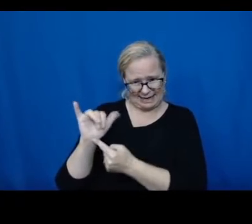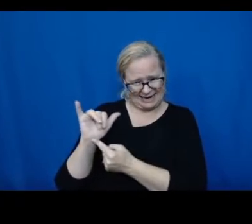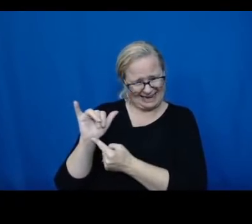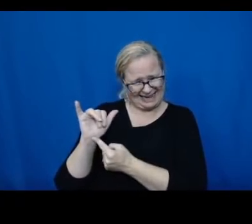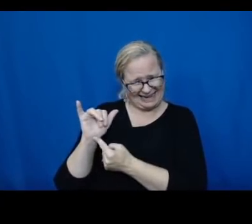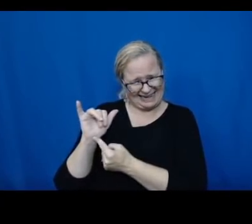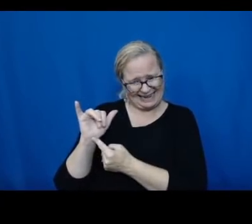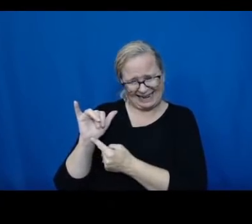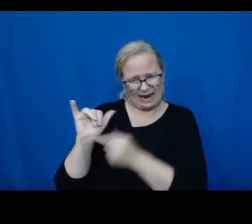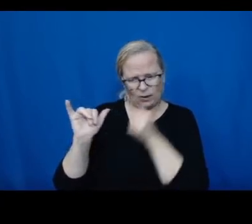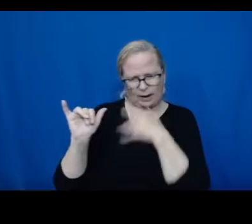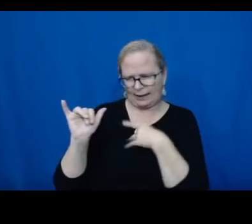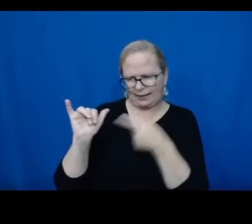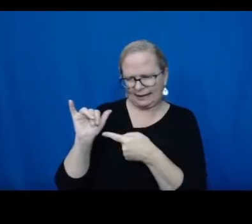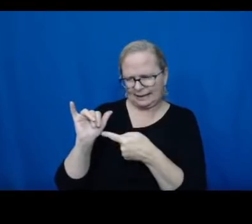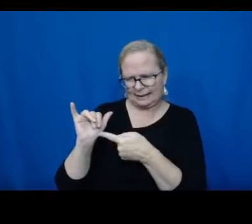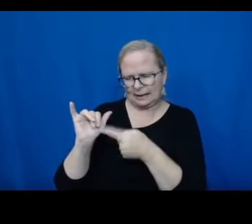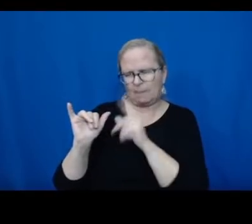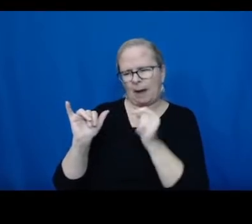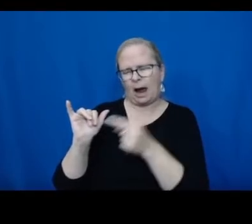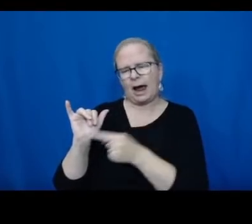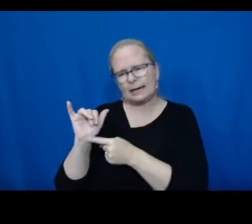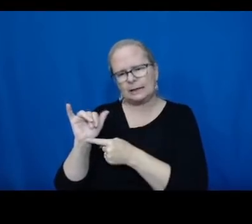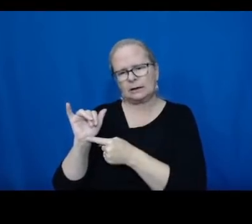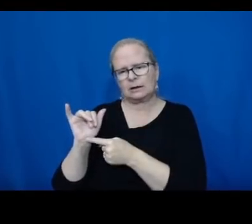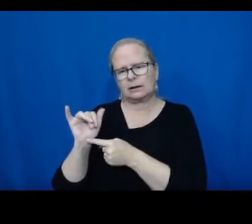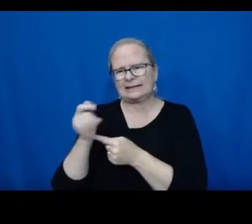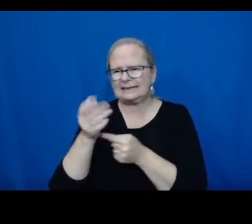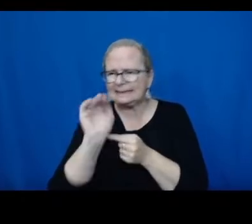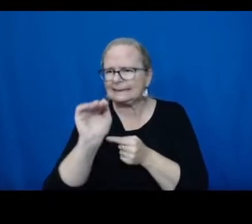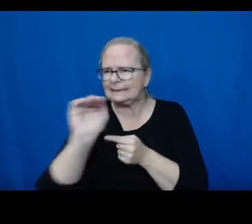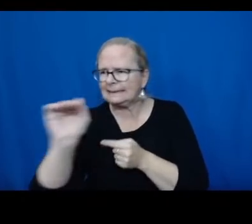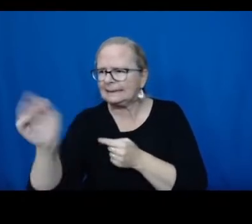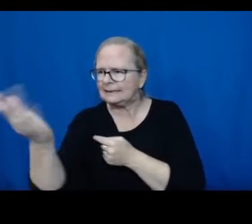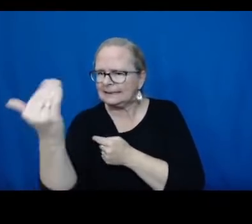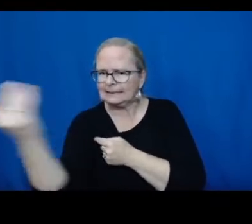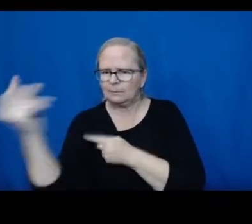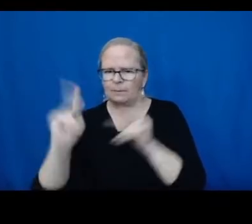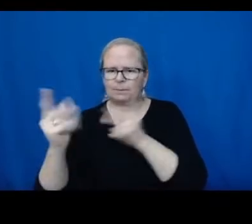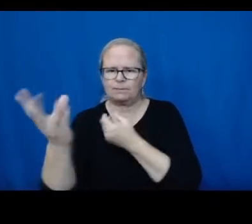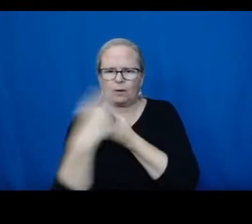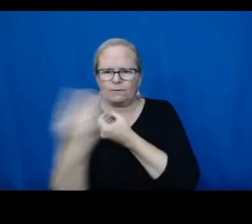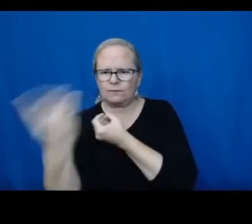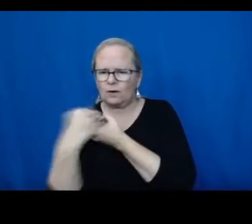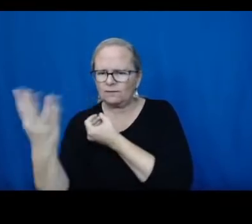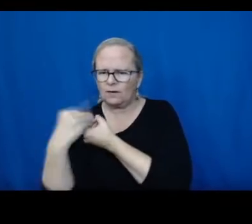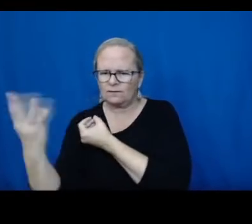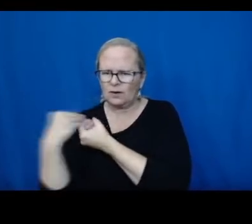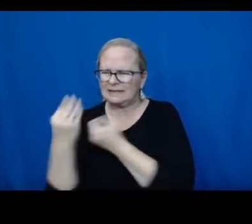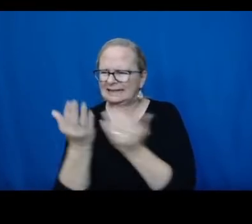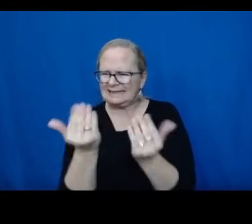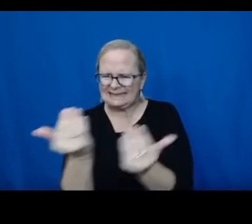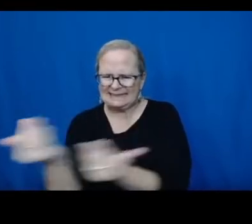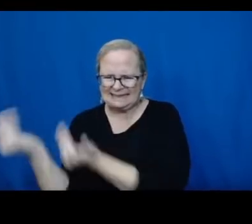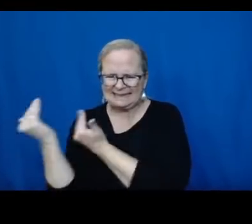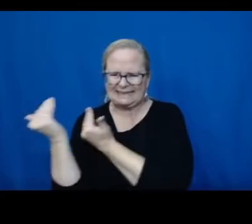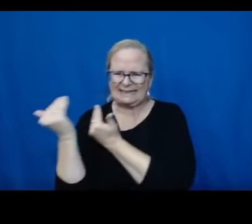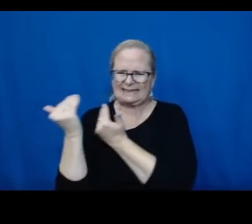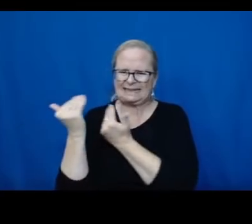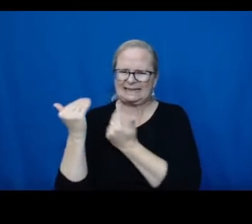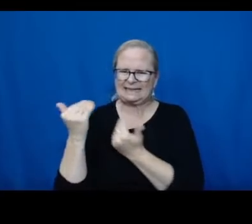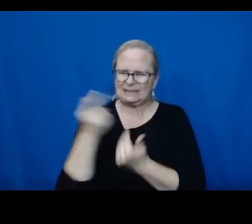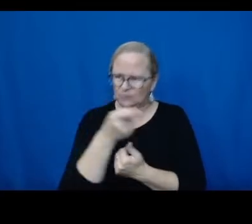and doing the things they need to do, but also making them a part of the response. And I honestly think that part of the success in Nova